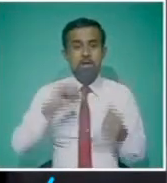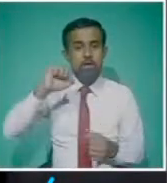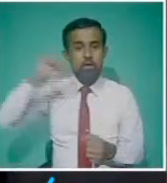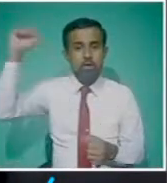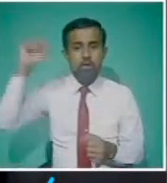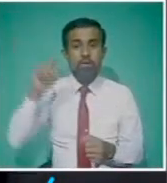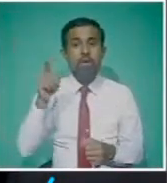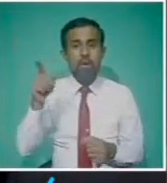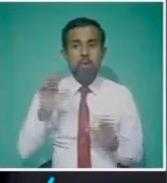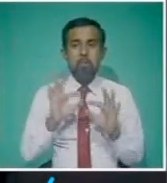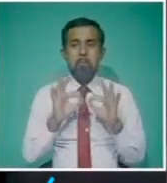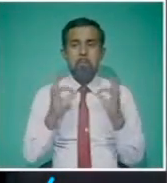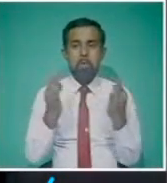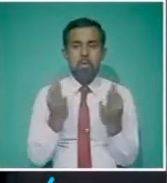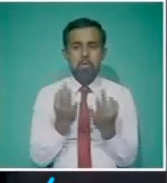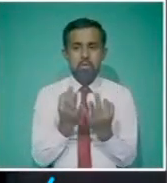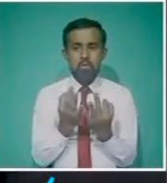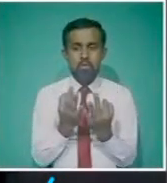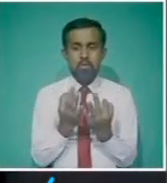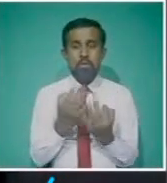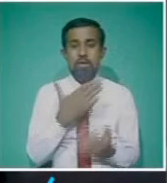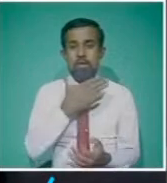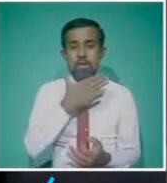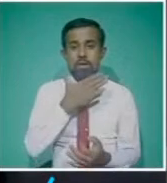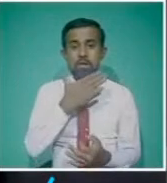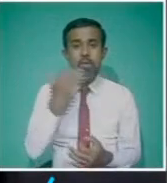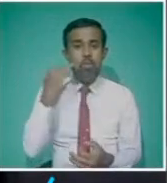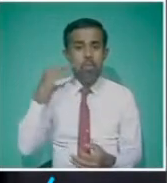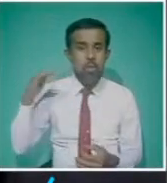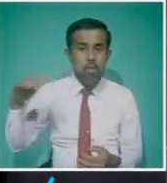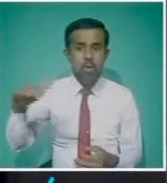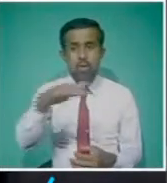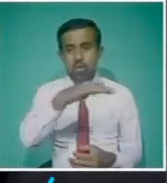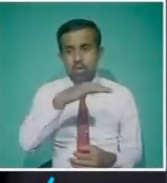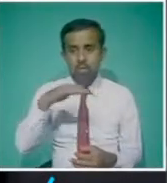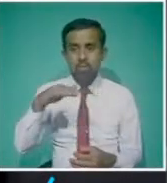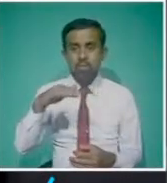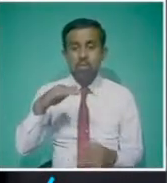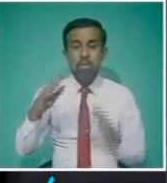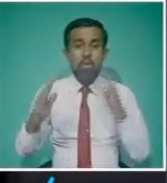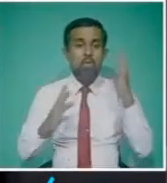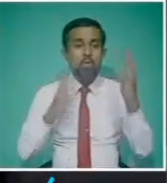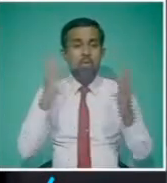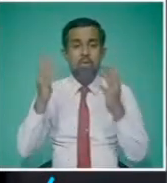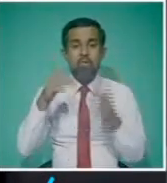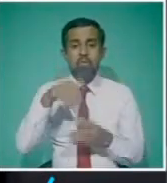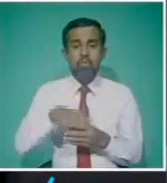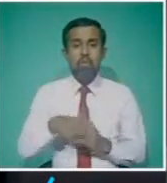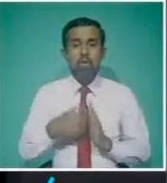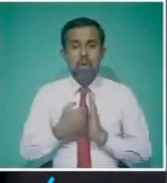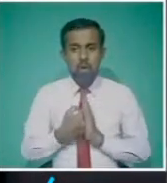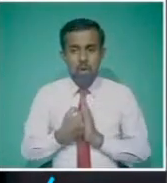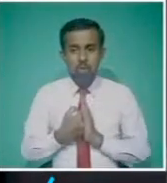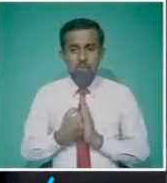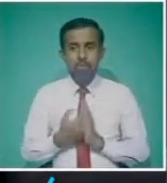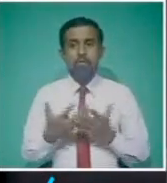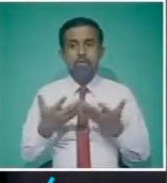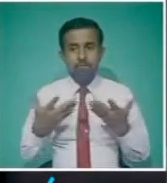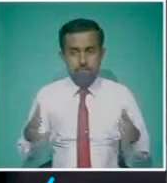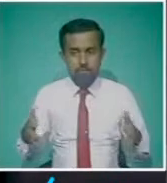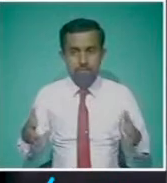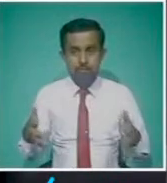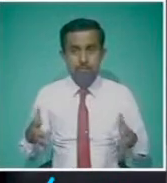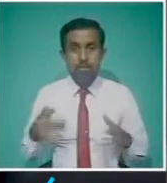Great Britain, on the demise of world's immensely respected Her Majesty the Queen